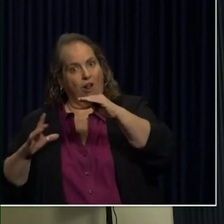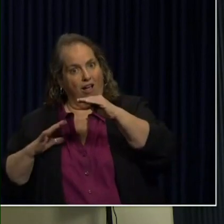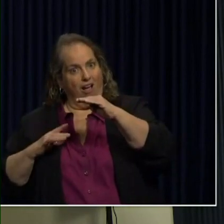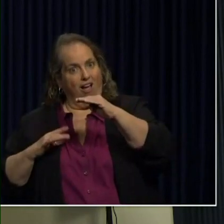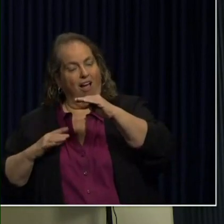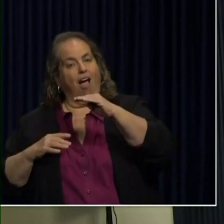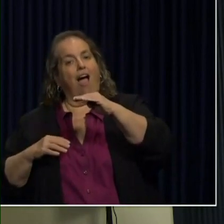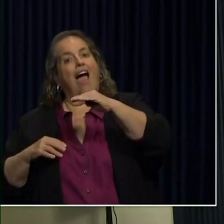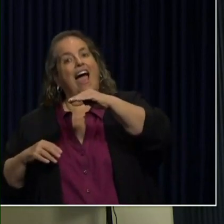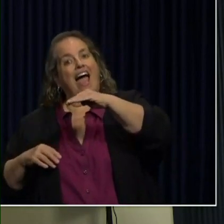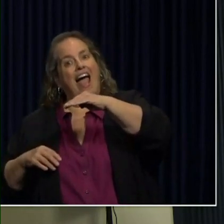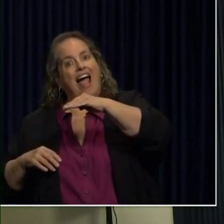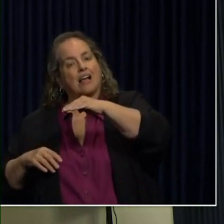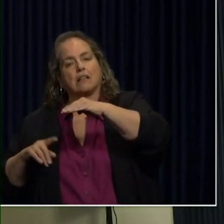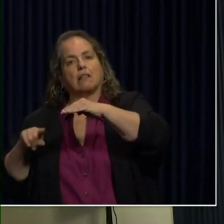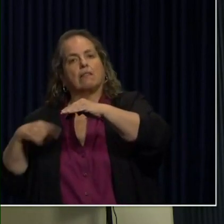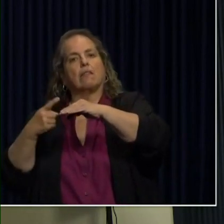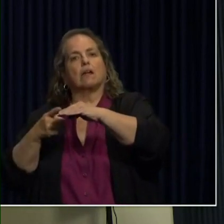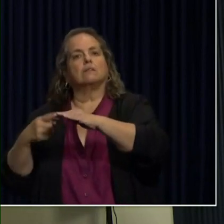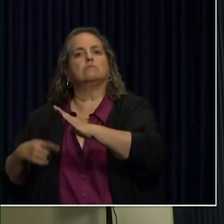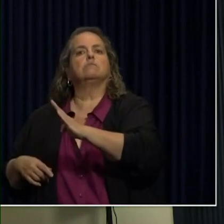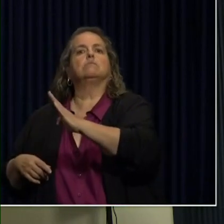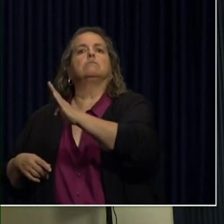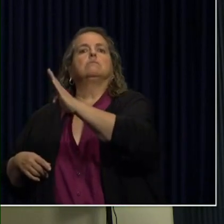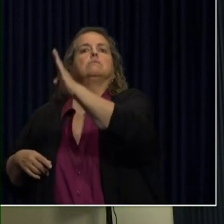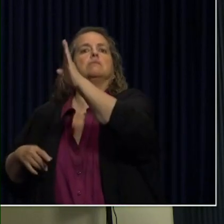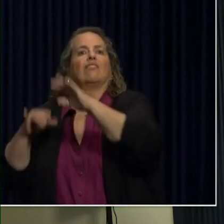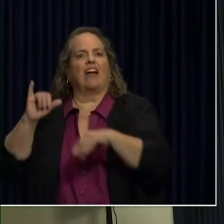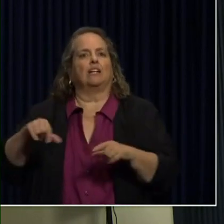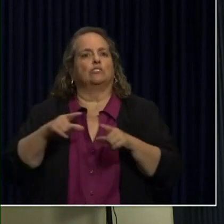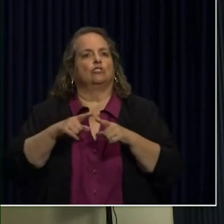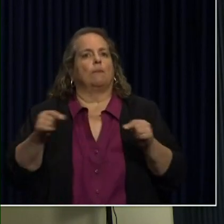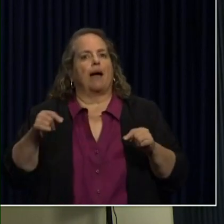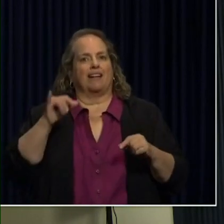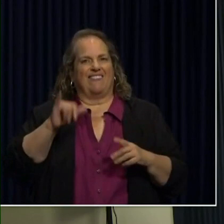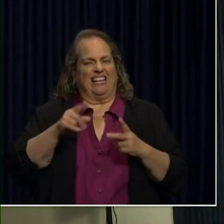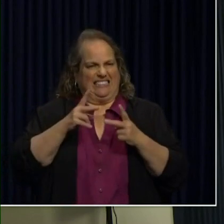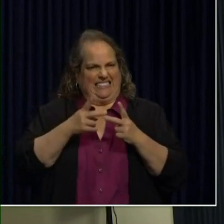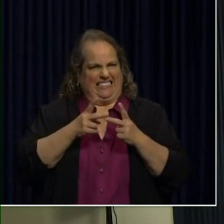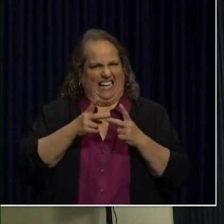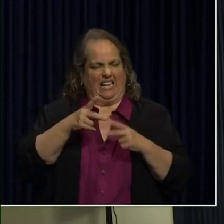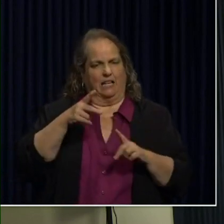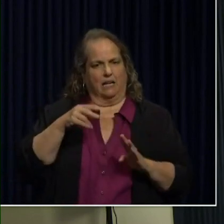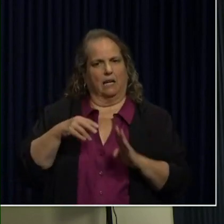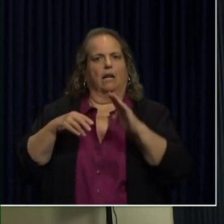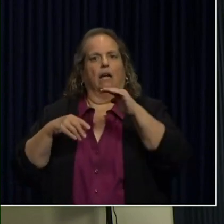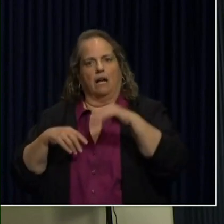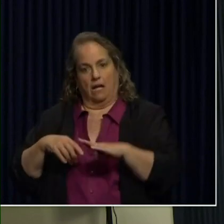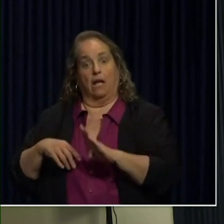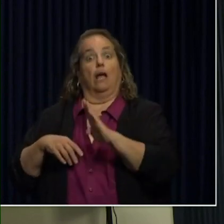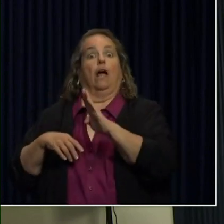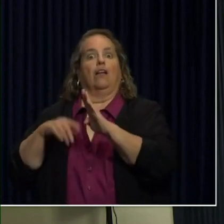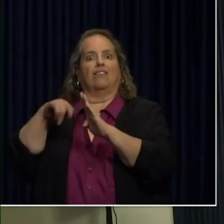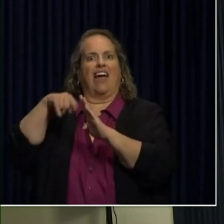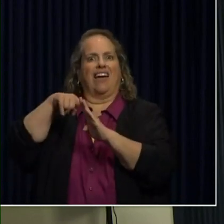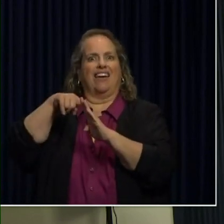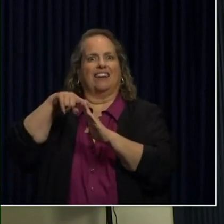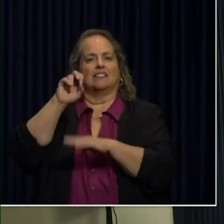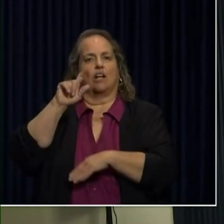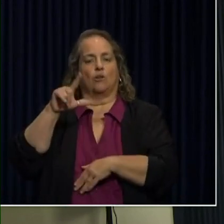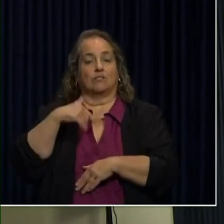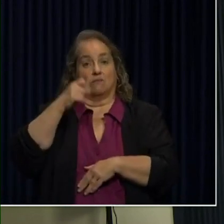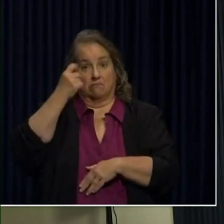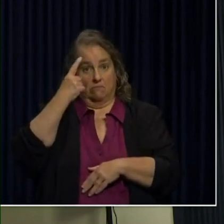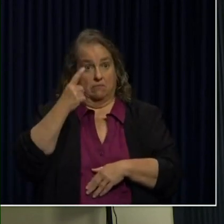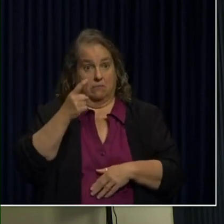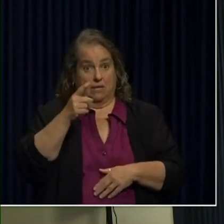eventually going down, but they started to climb upward. That's the second peak that you see in the St. Louis graph here. And remember, the second peak killed more